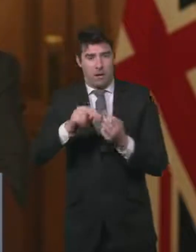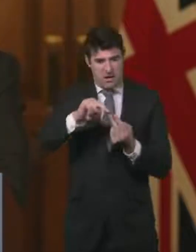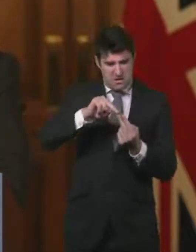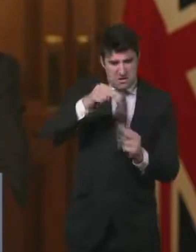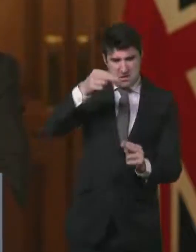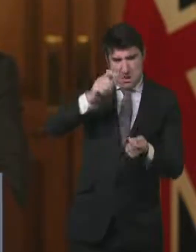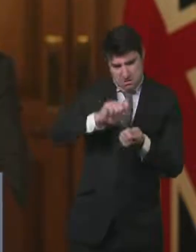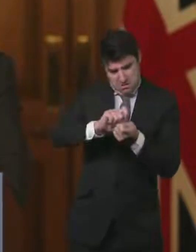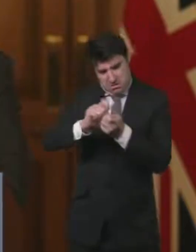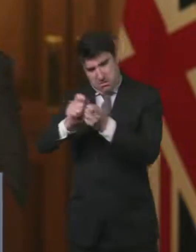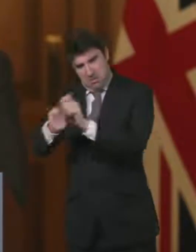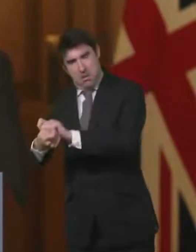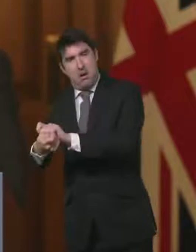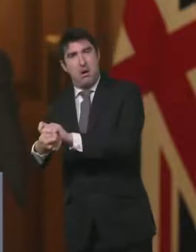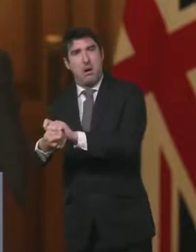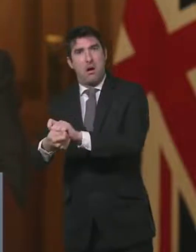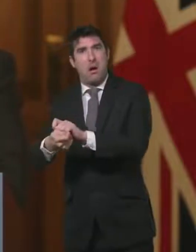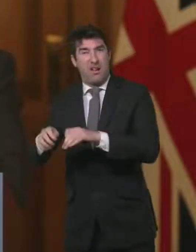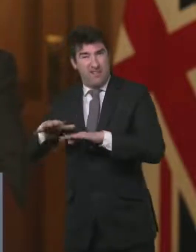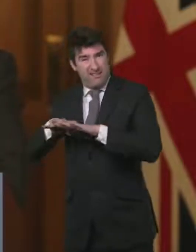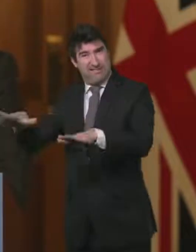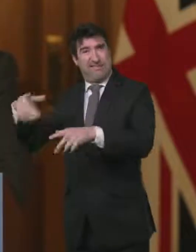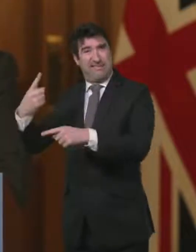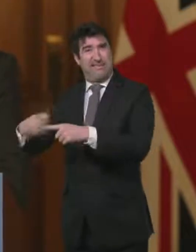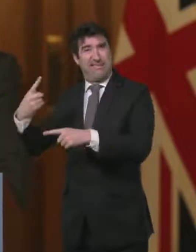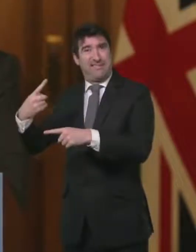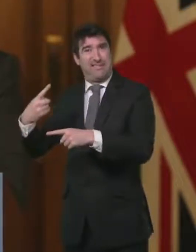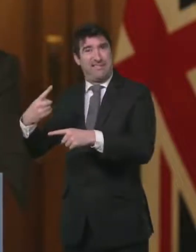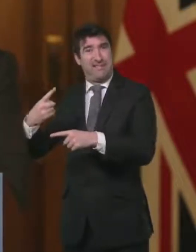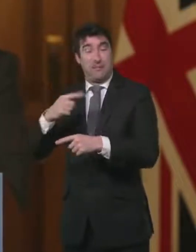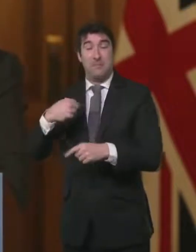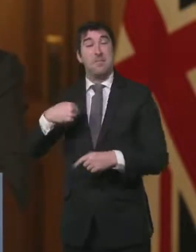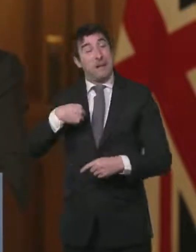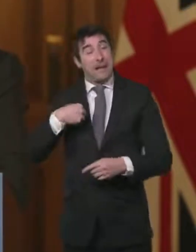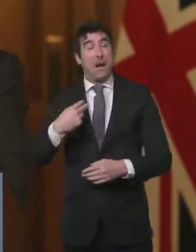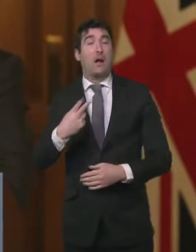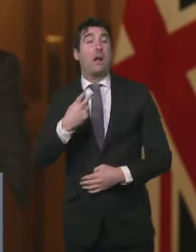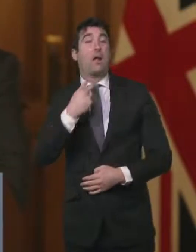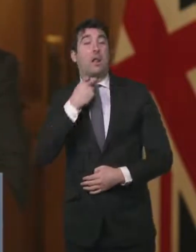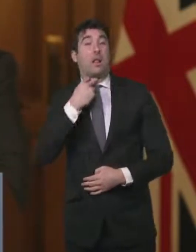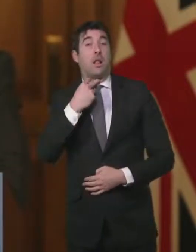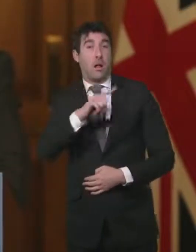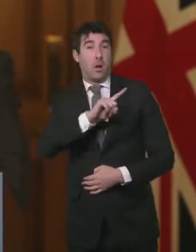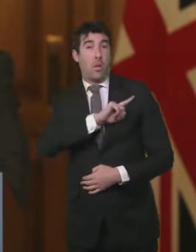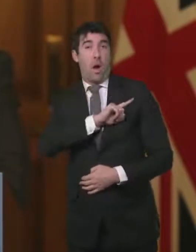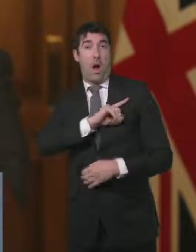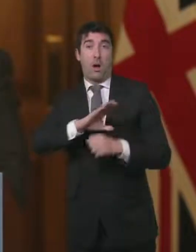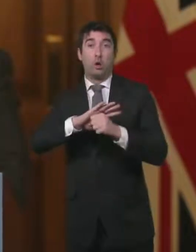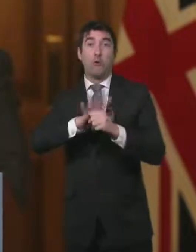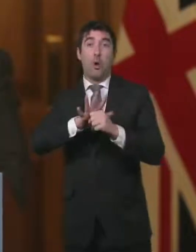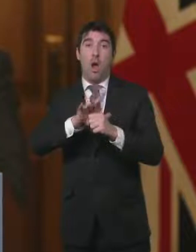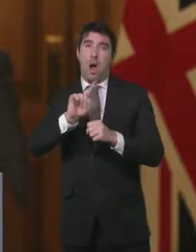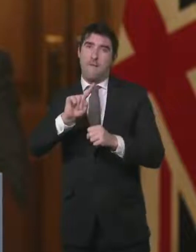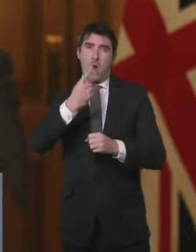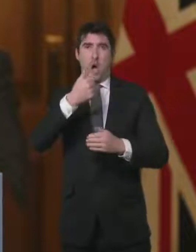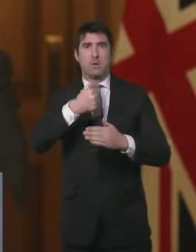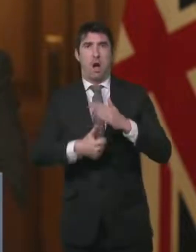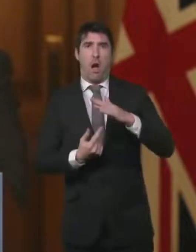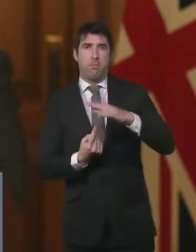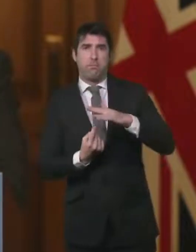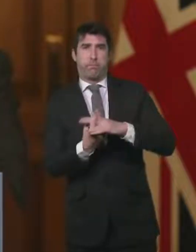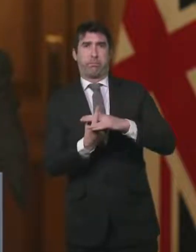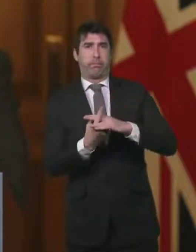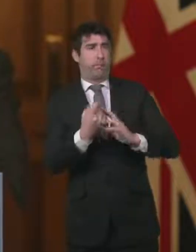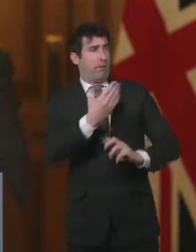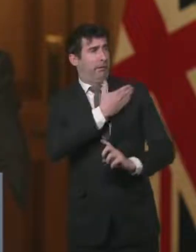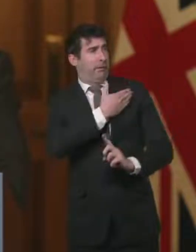in getting the old variant under control. And then you could see the way this new variant has just started to